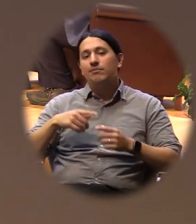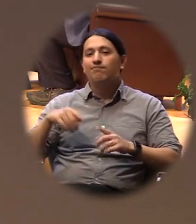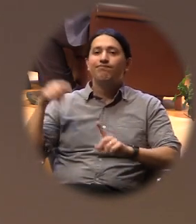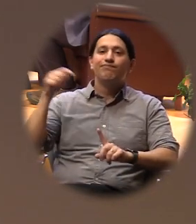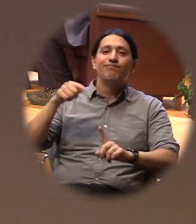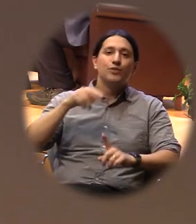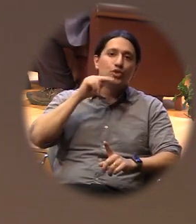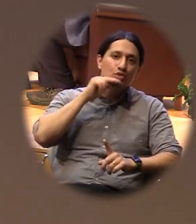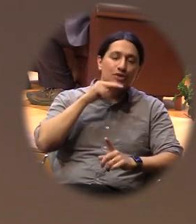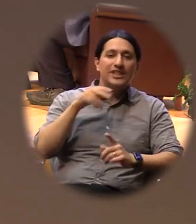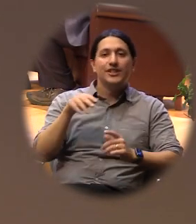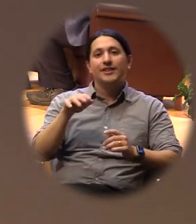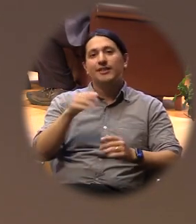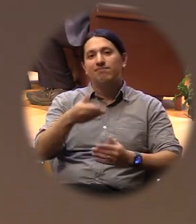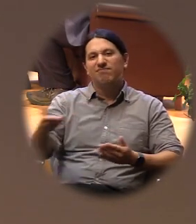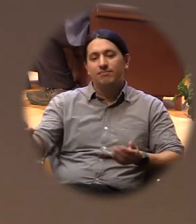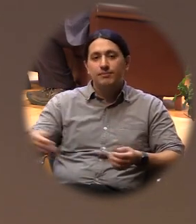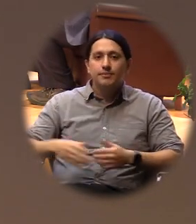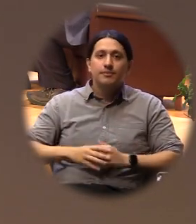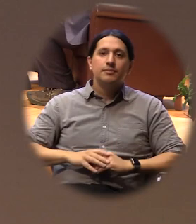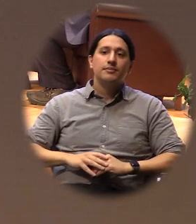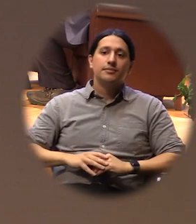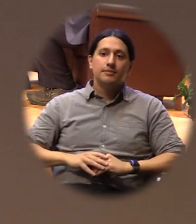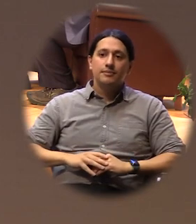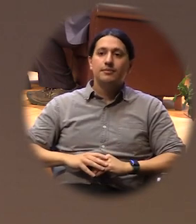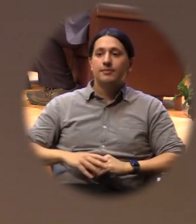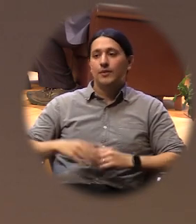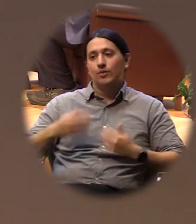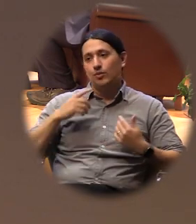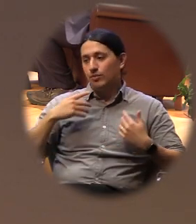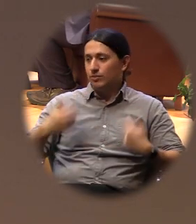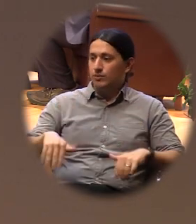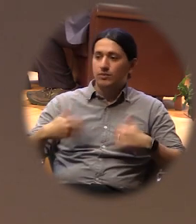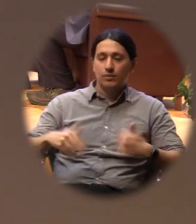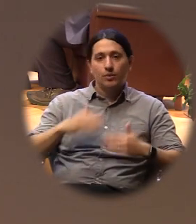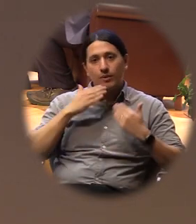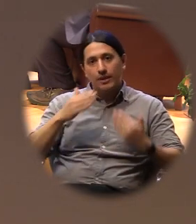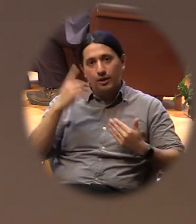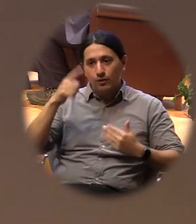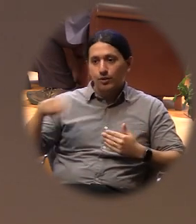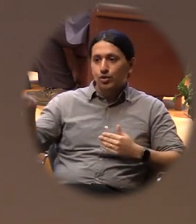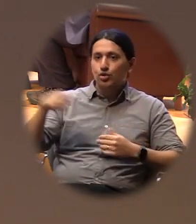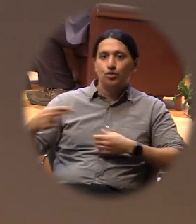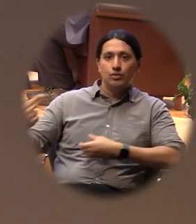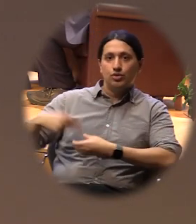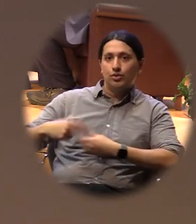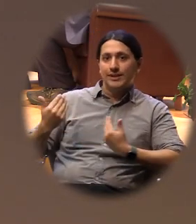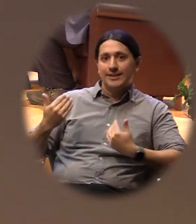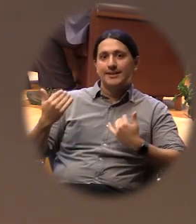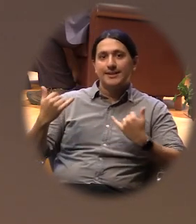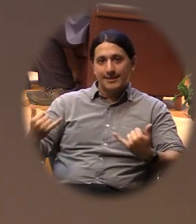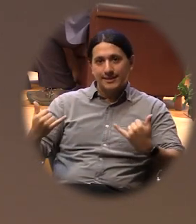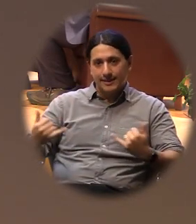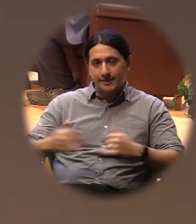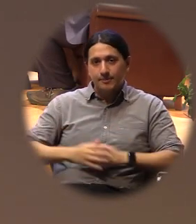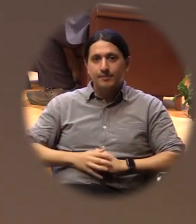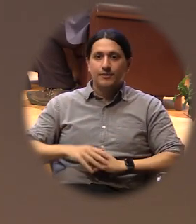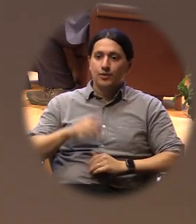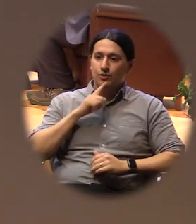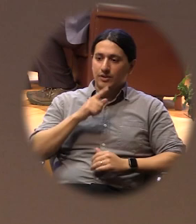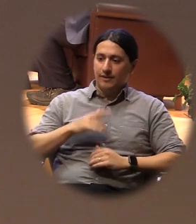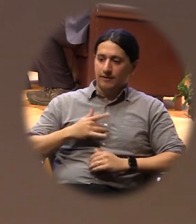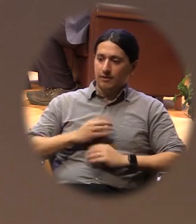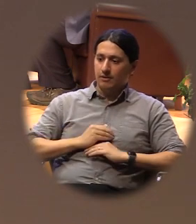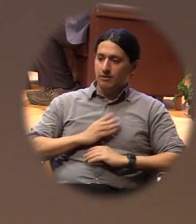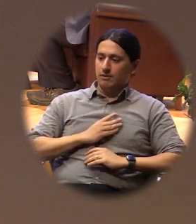to say at the outset, I'm so tremendously grateful for all of you joining us here today. Because it's really encouraged me to think